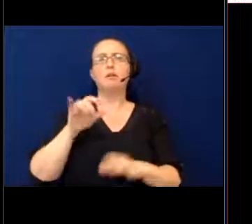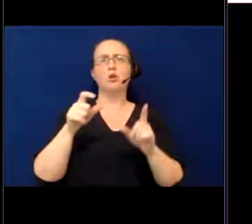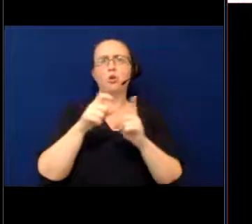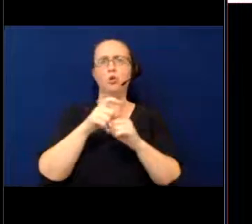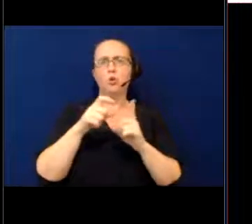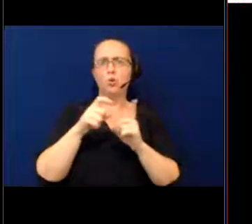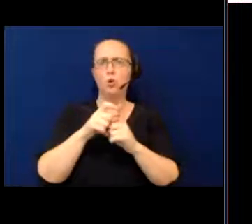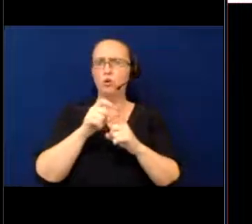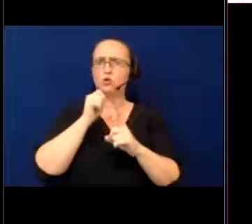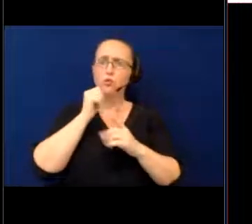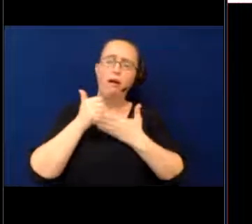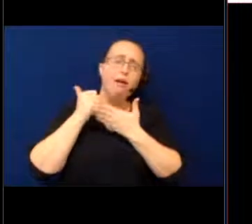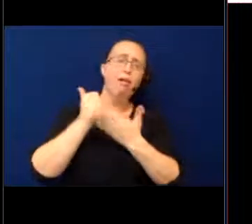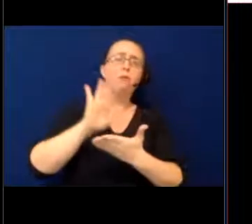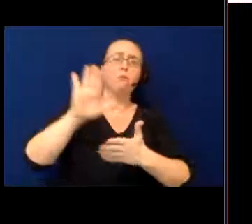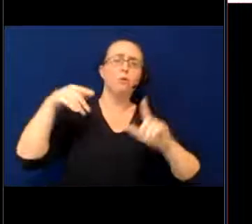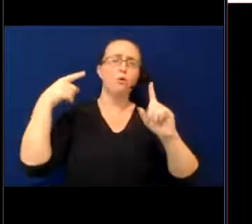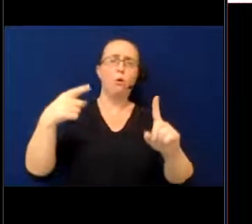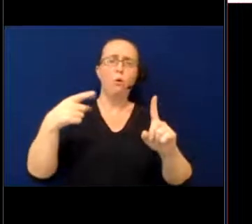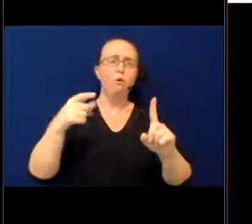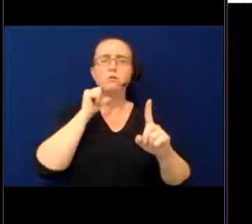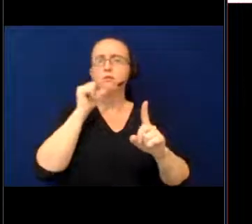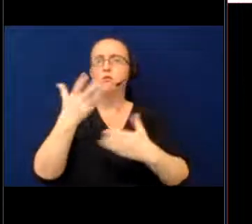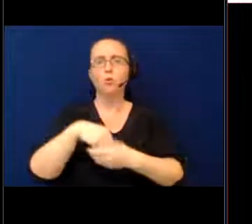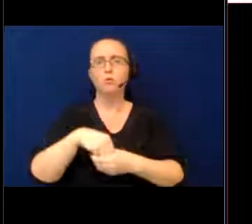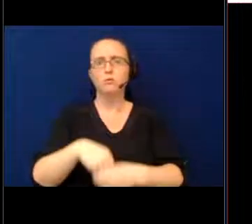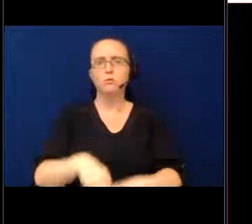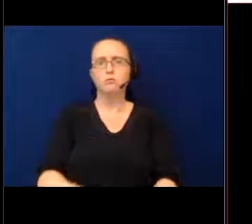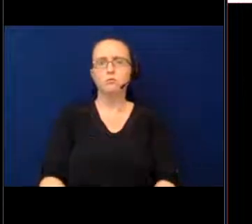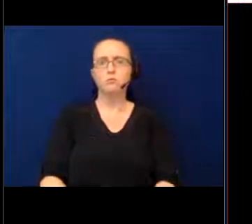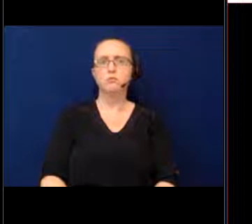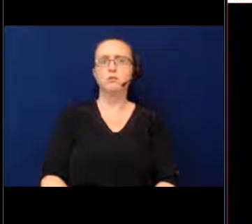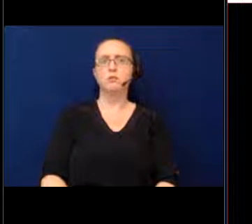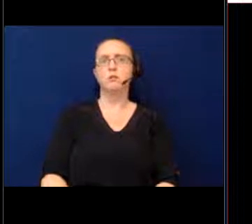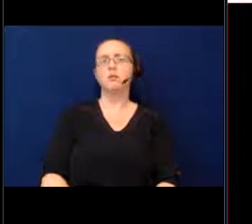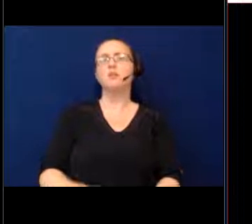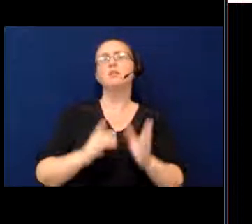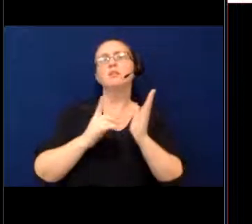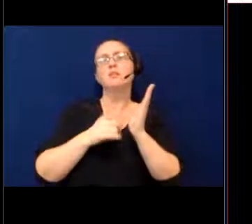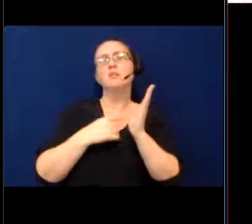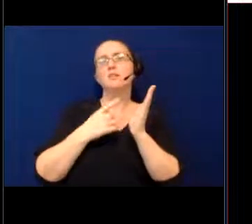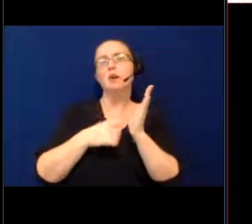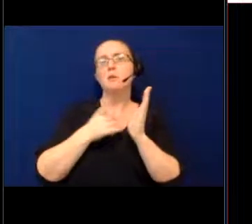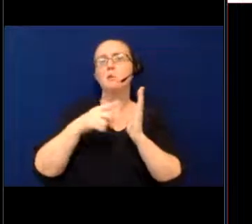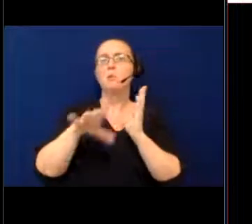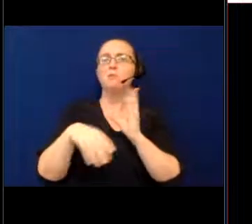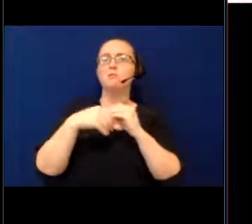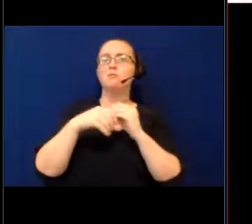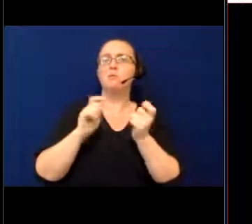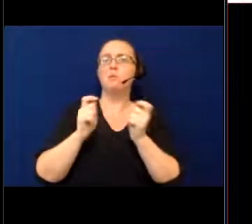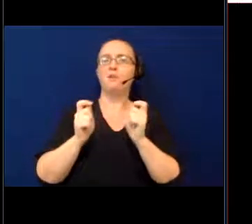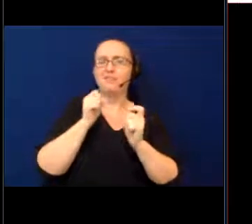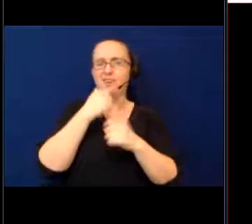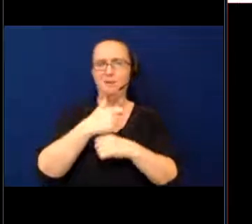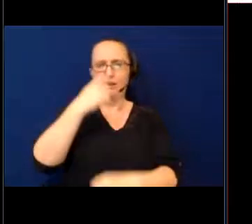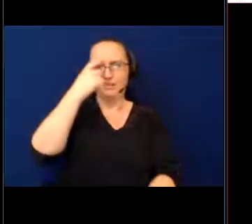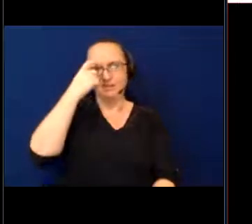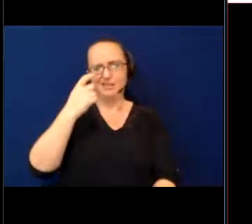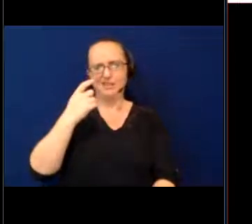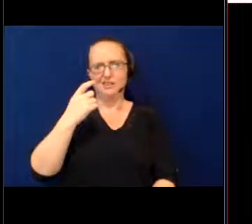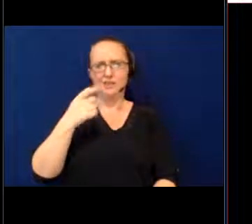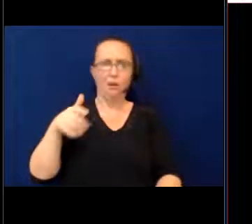your goal, then don't include it. And sometimes excess modifiers don't even make sense.